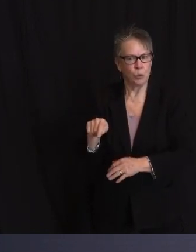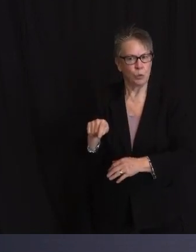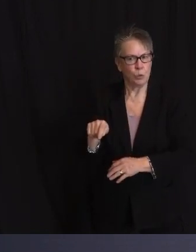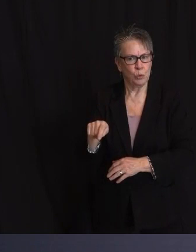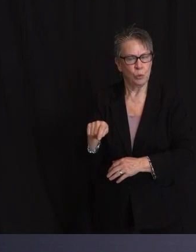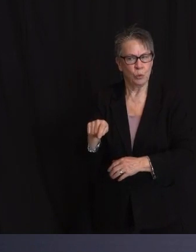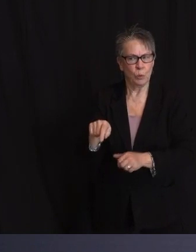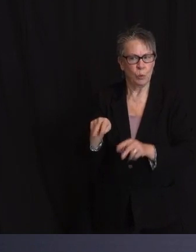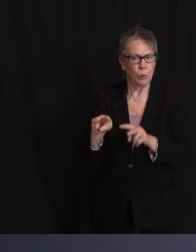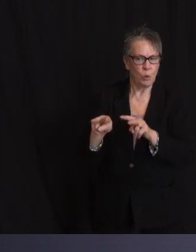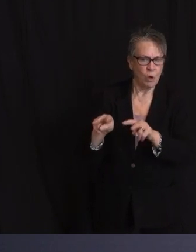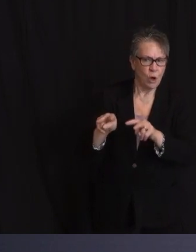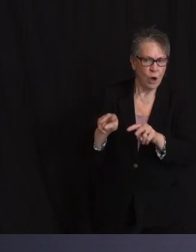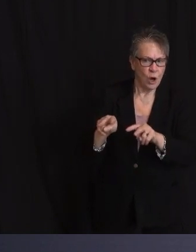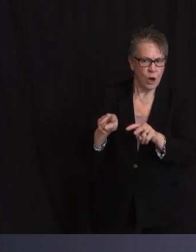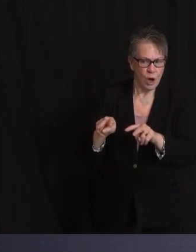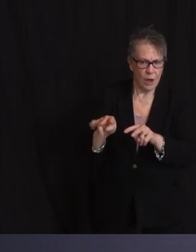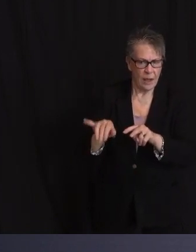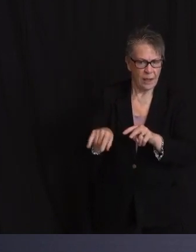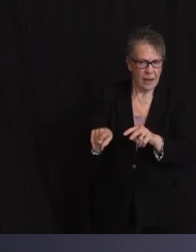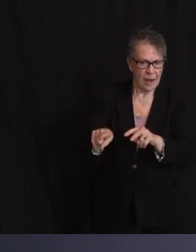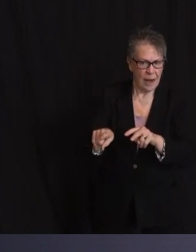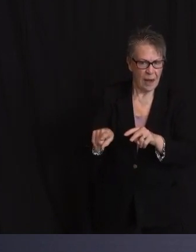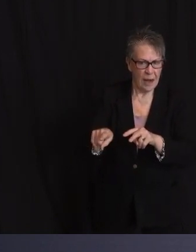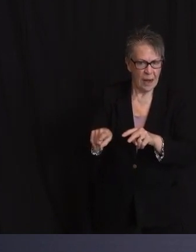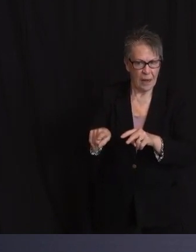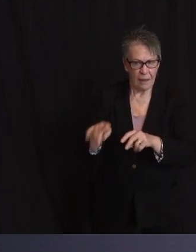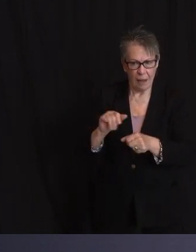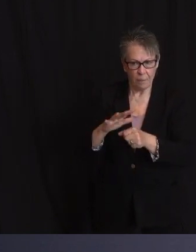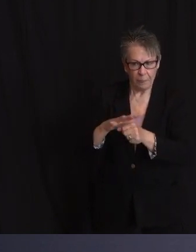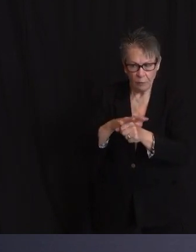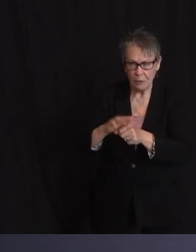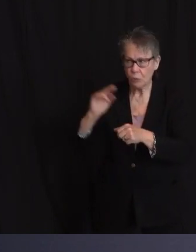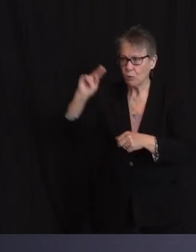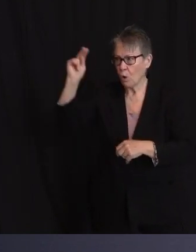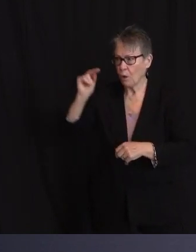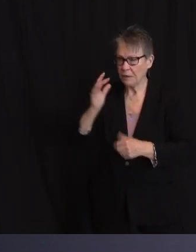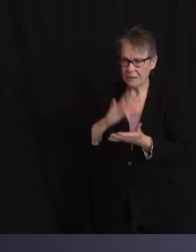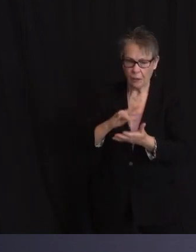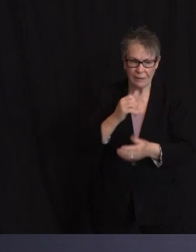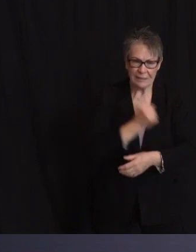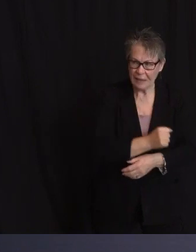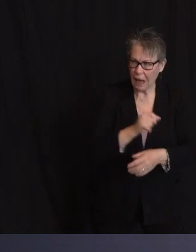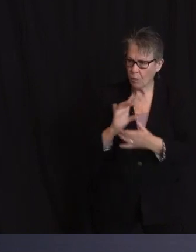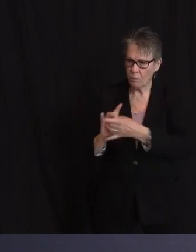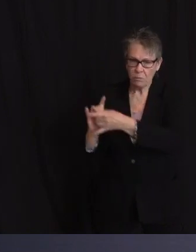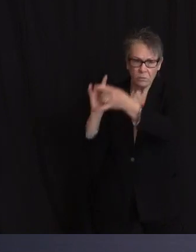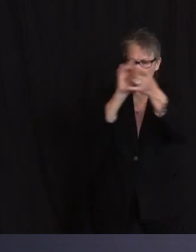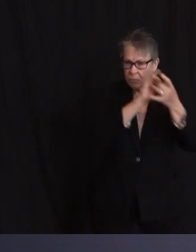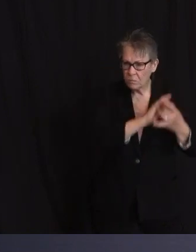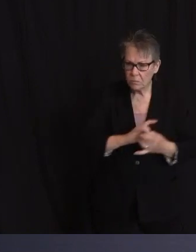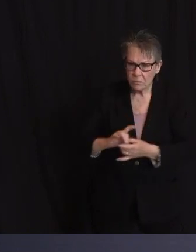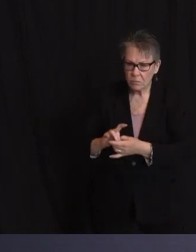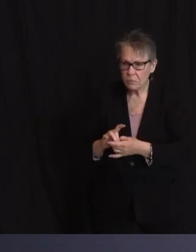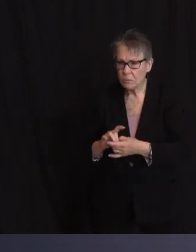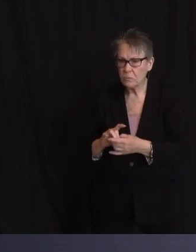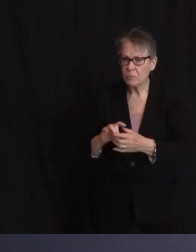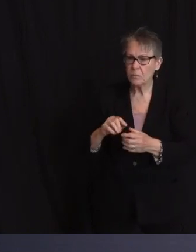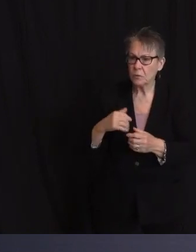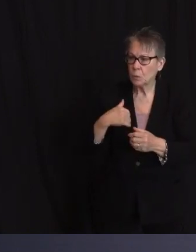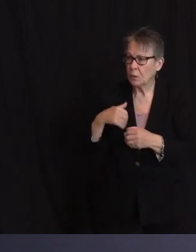collaboration comes in if we need to move equipment or if we need more intensive care capacity. So definitely seeing more